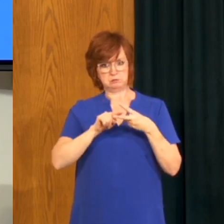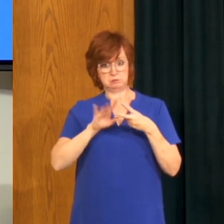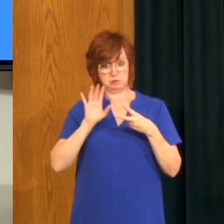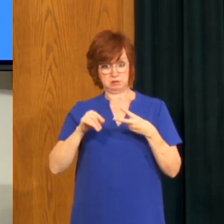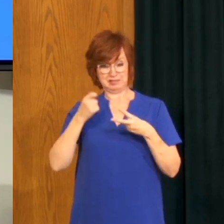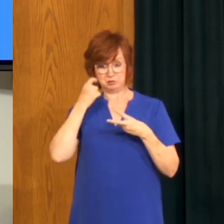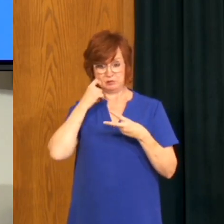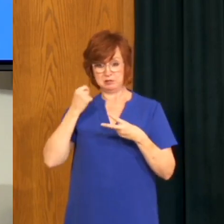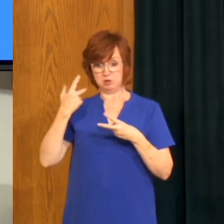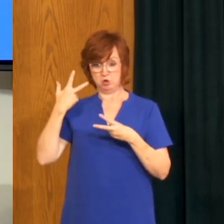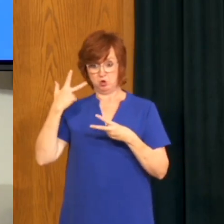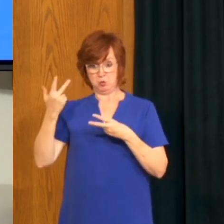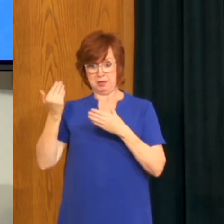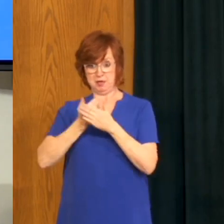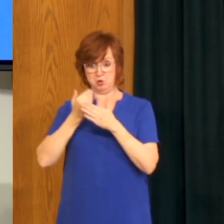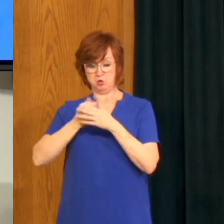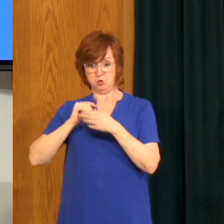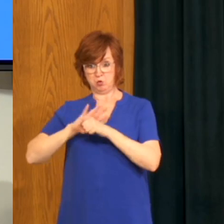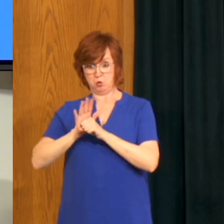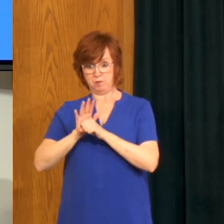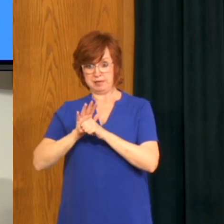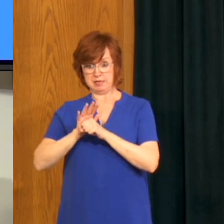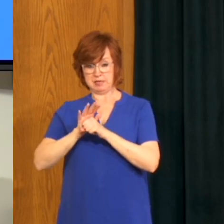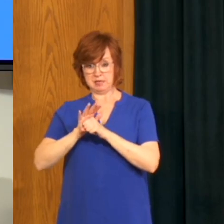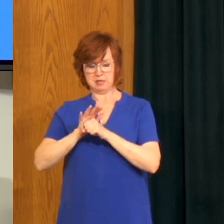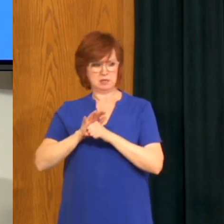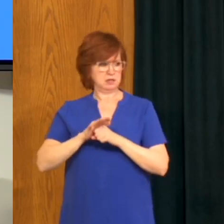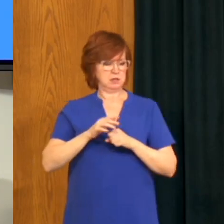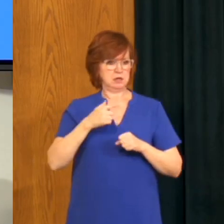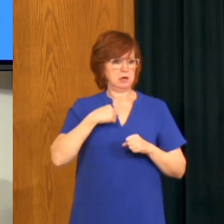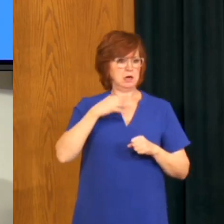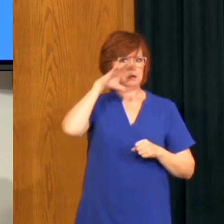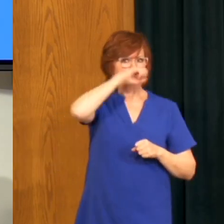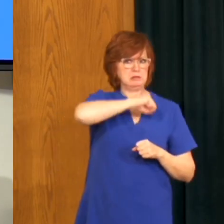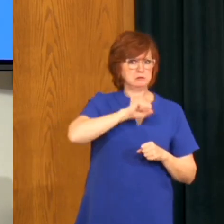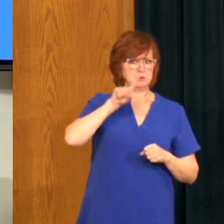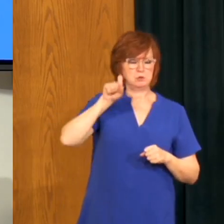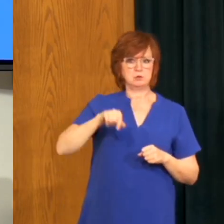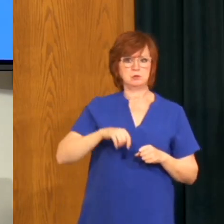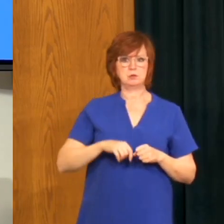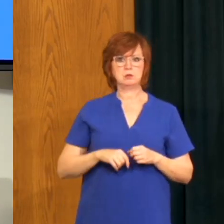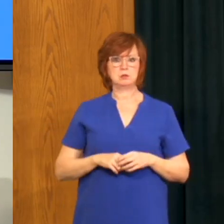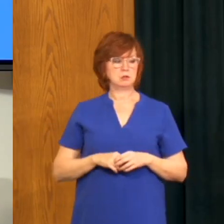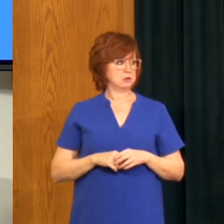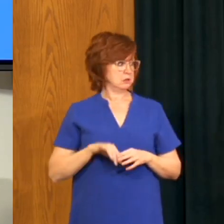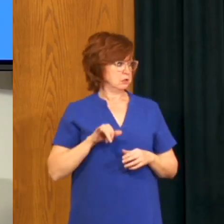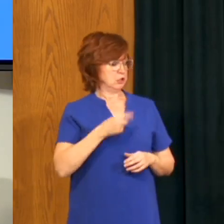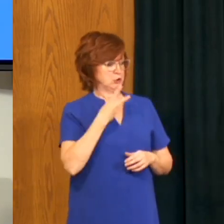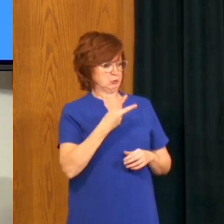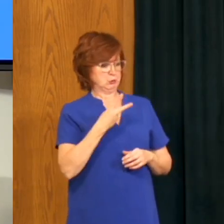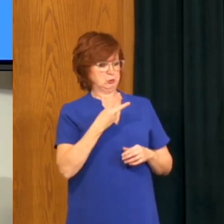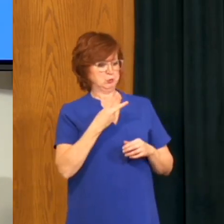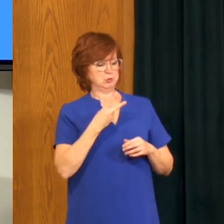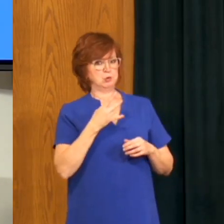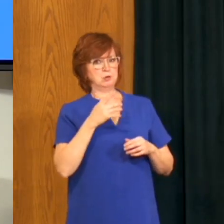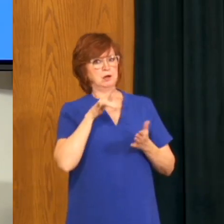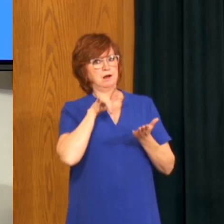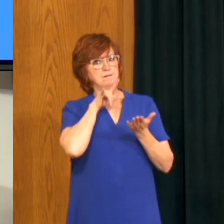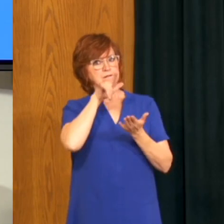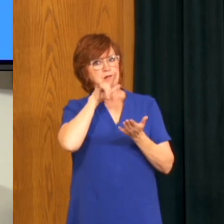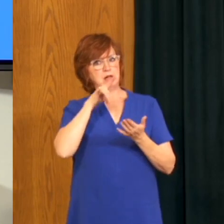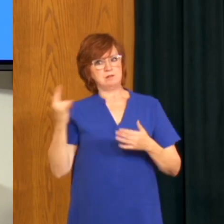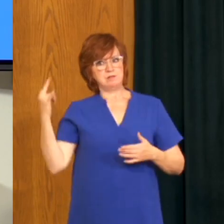cases that were announced in Saskatoon today? I'm sorry, what is the question? 2 flights coming into Saskatoon had 2 cases.